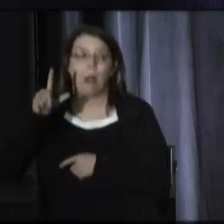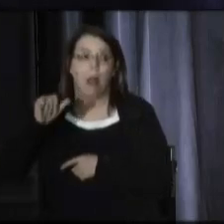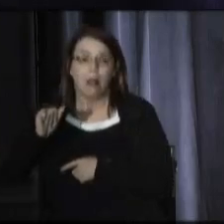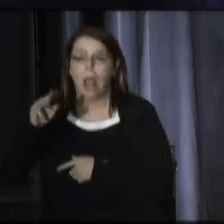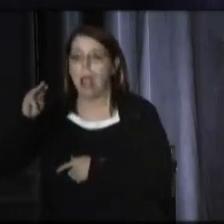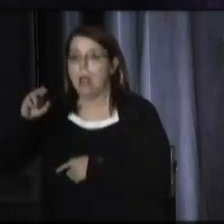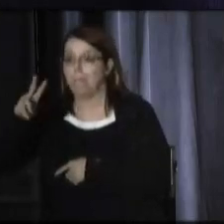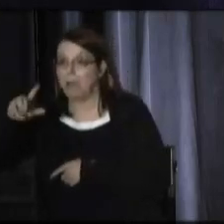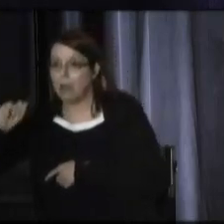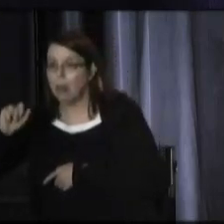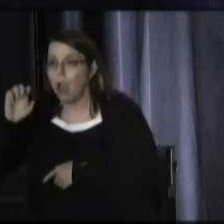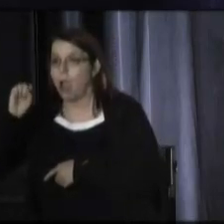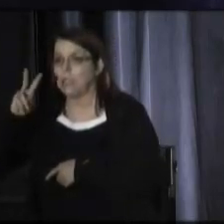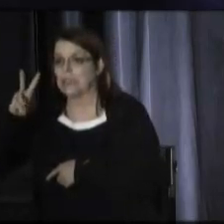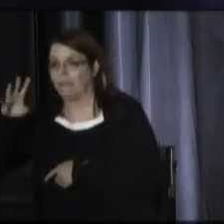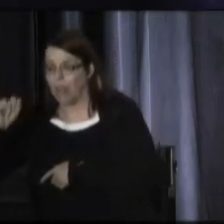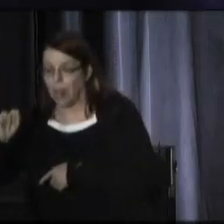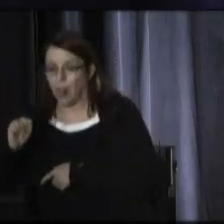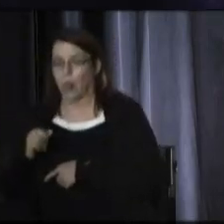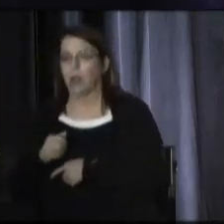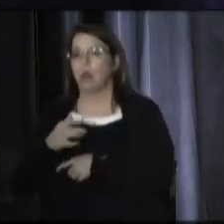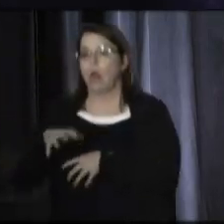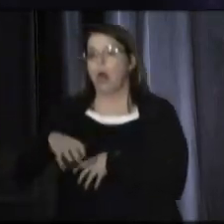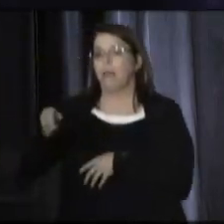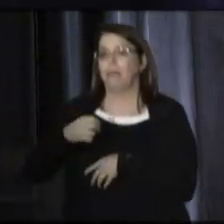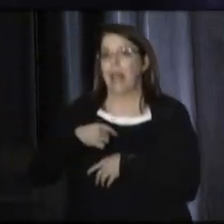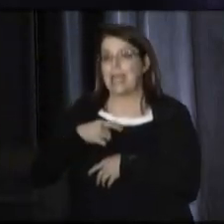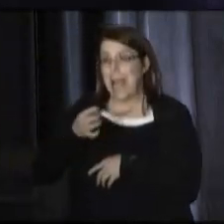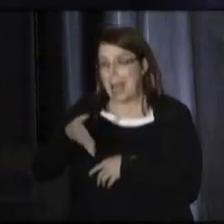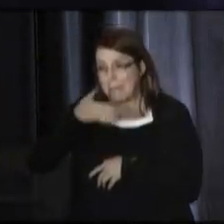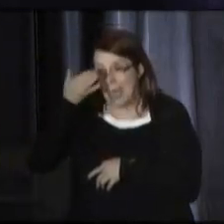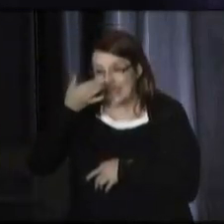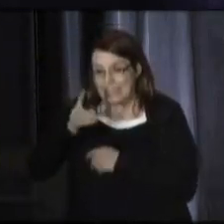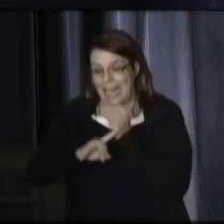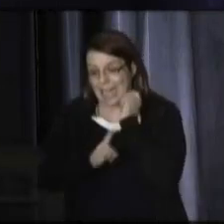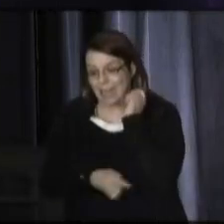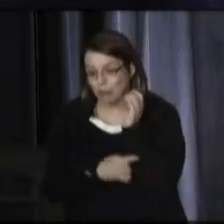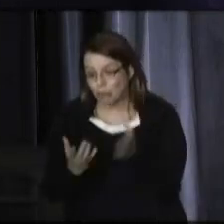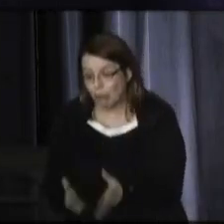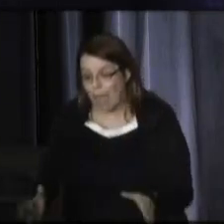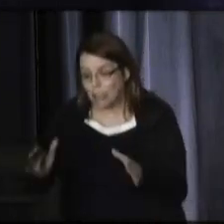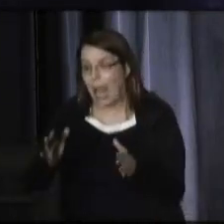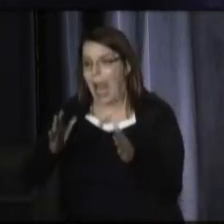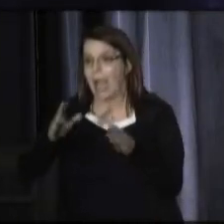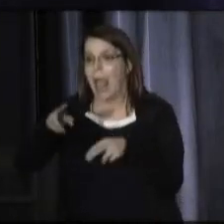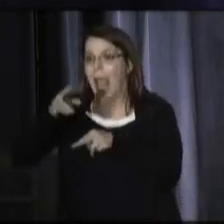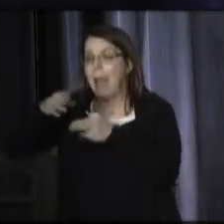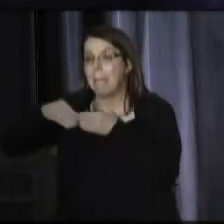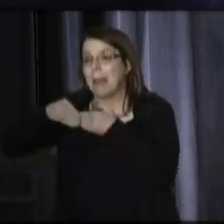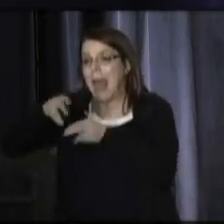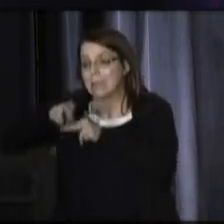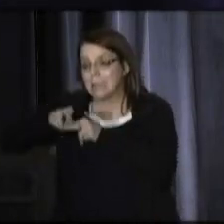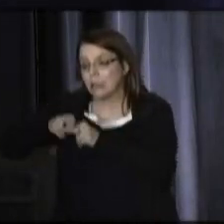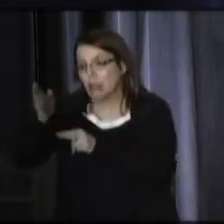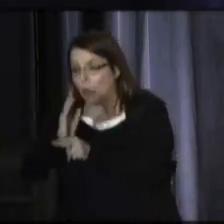up overnight, was he not, at that exact moment, an Asian American